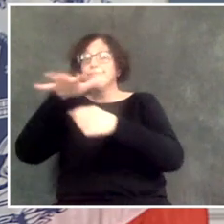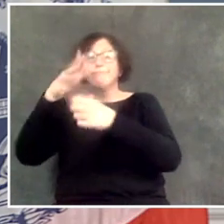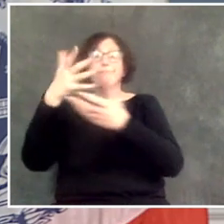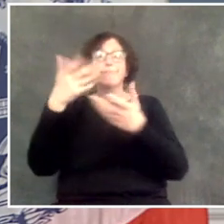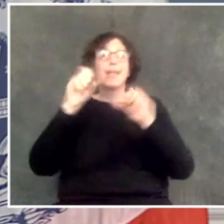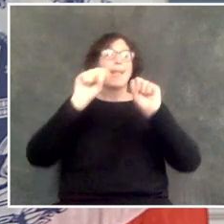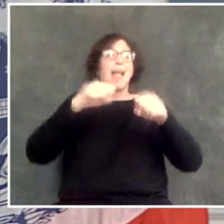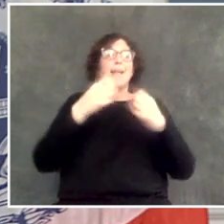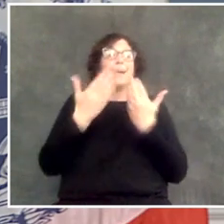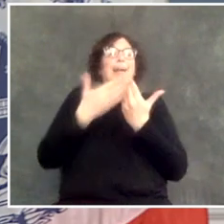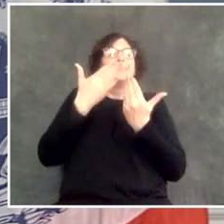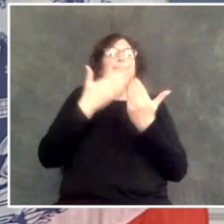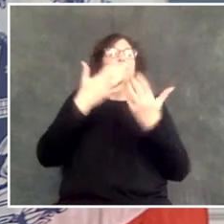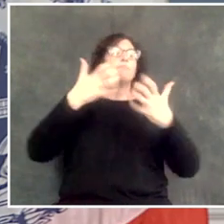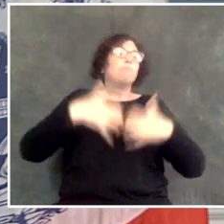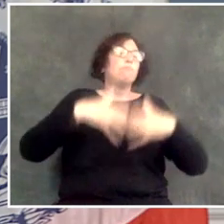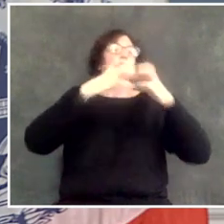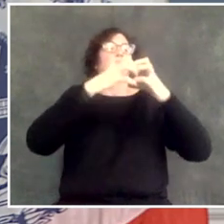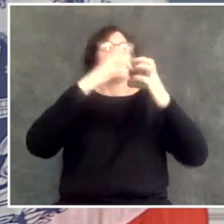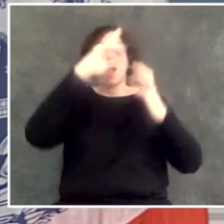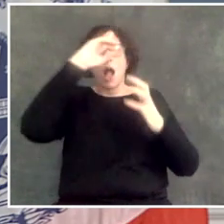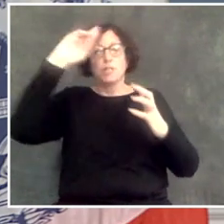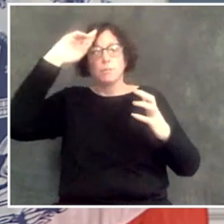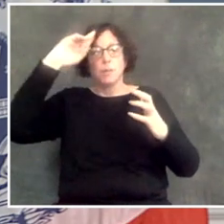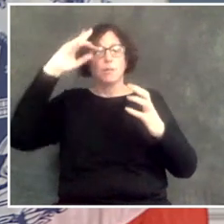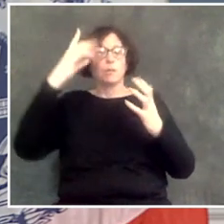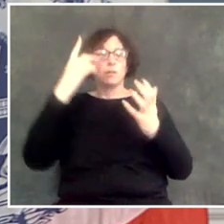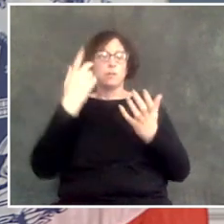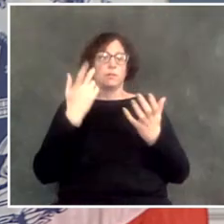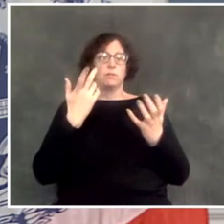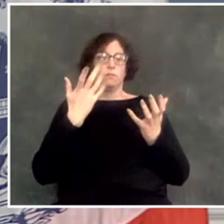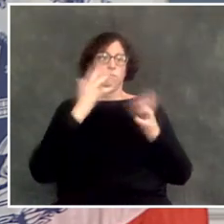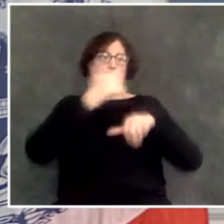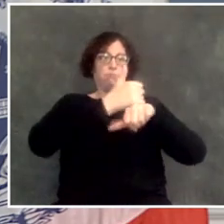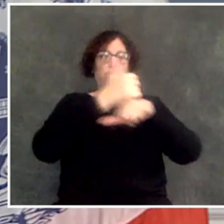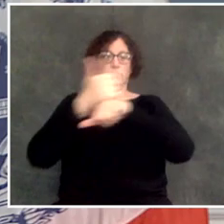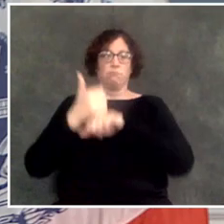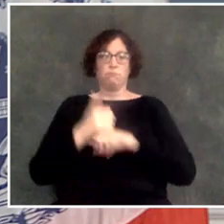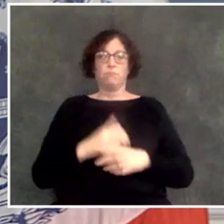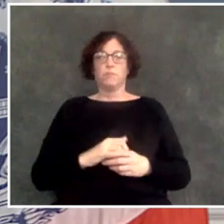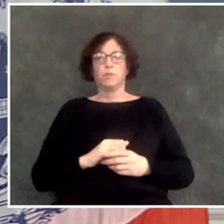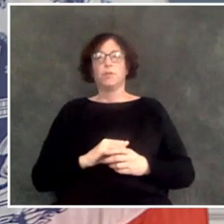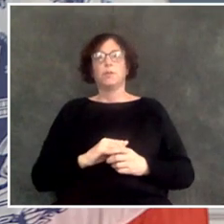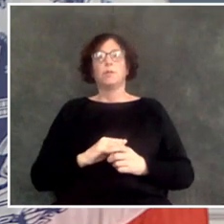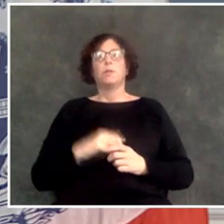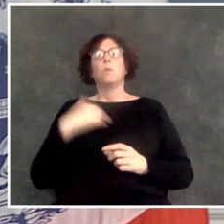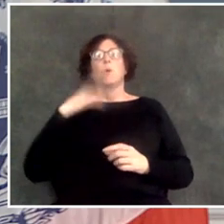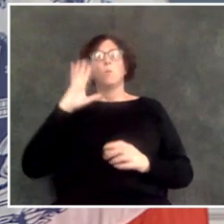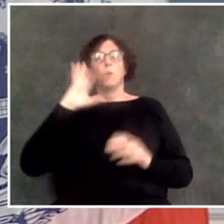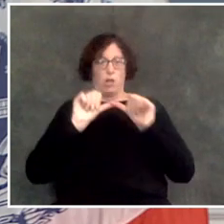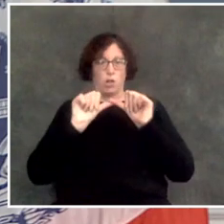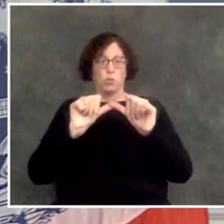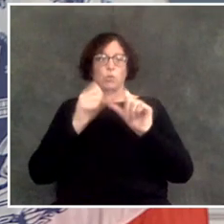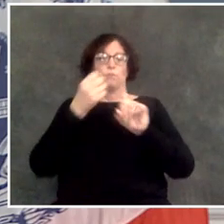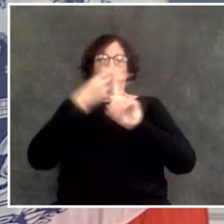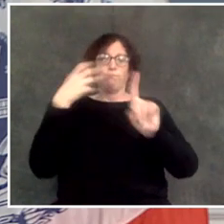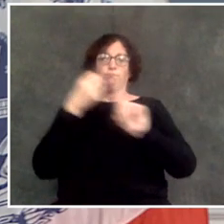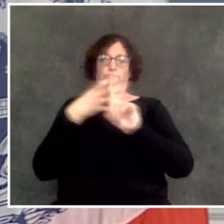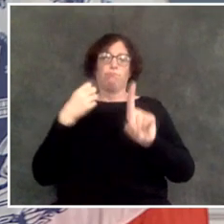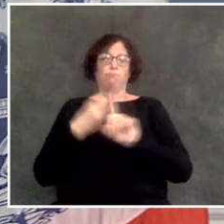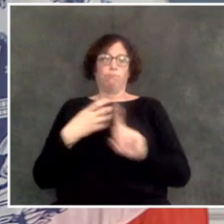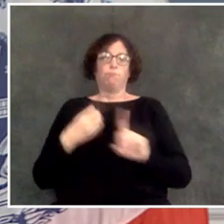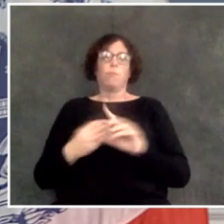be converted rapidly. So we're going to keep expanding constantly to meet need. And